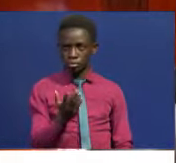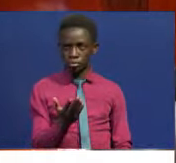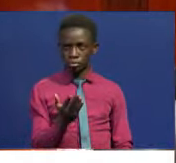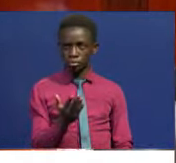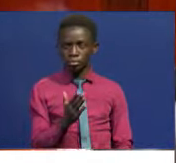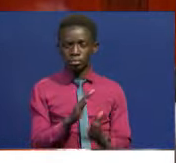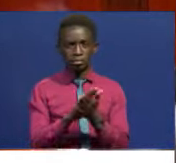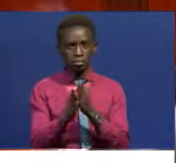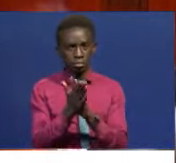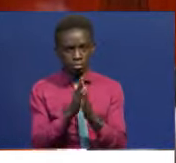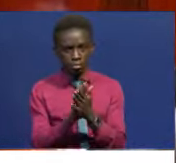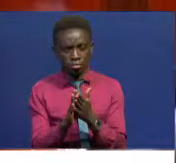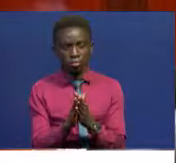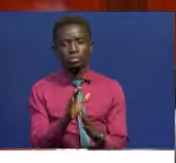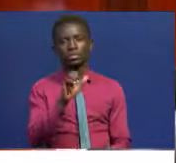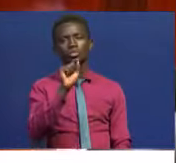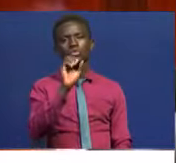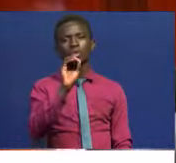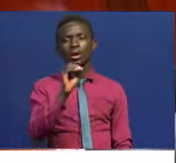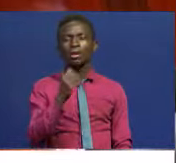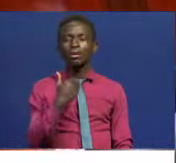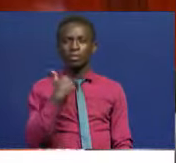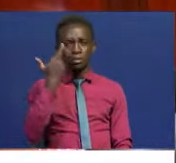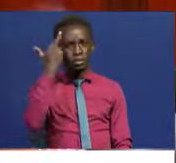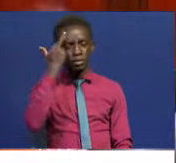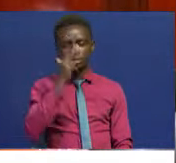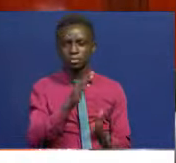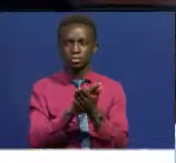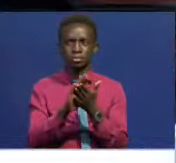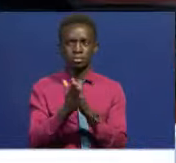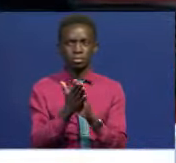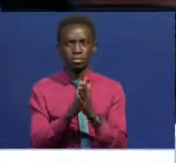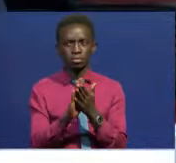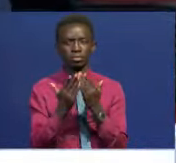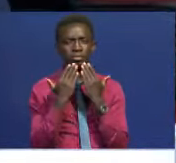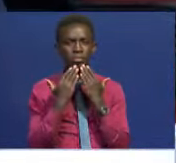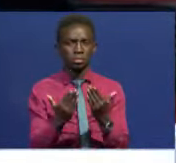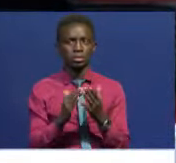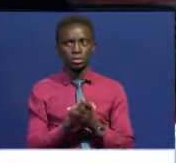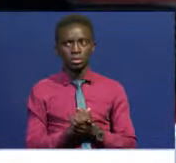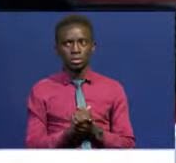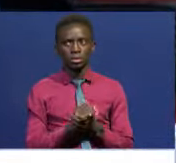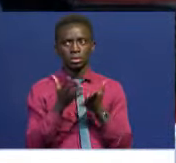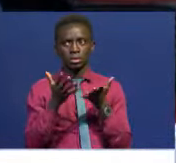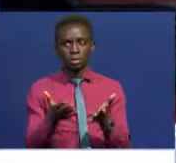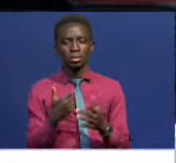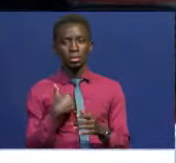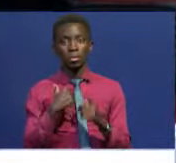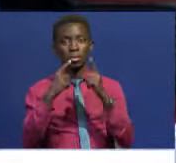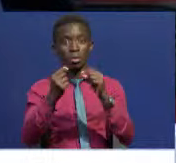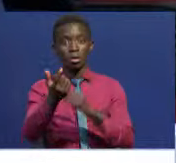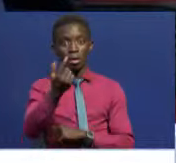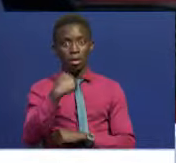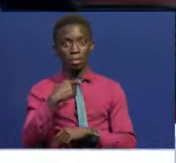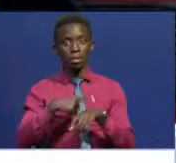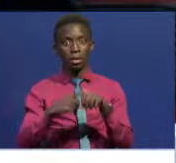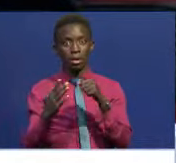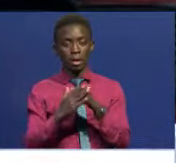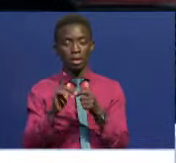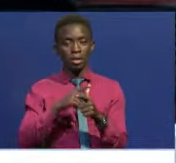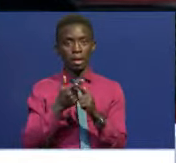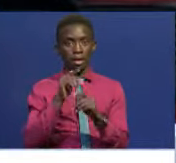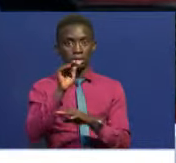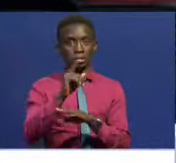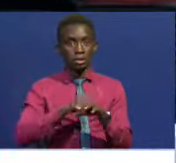None whatsoever. So there is no reason. Thank you. I won't want to tell you to come at 9 and then I tell you come later. Okay, okay. So